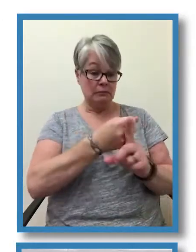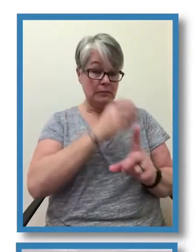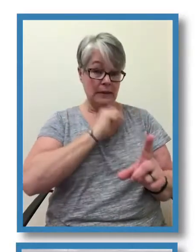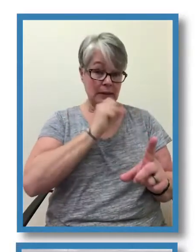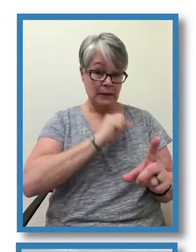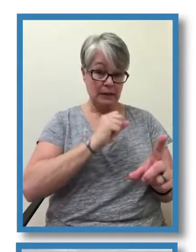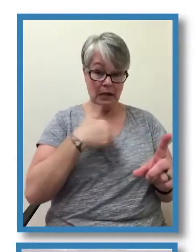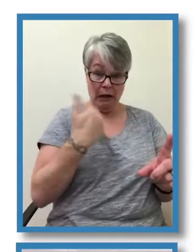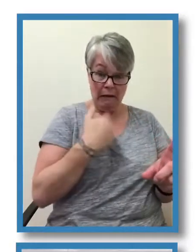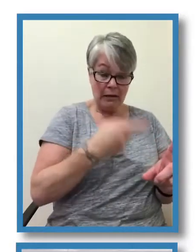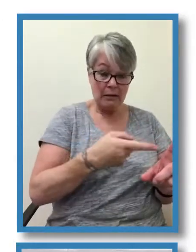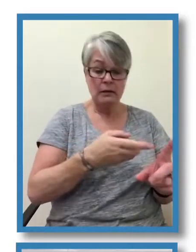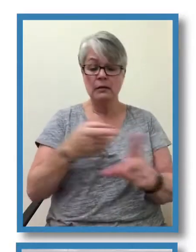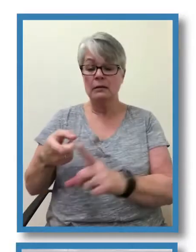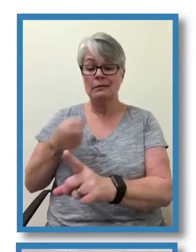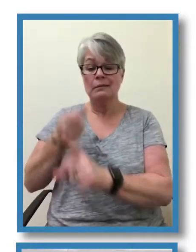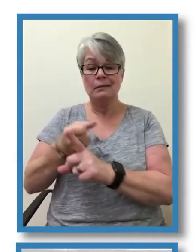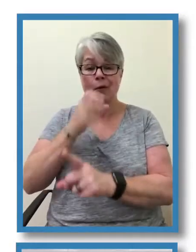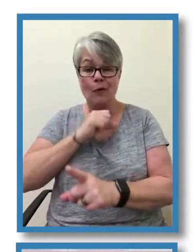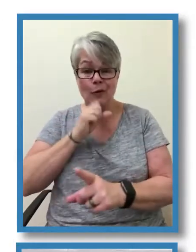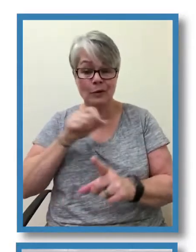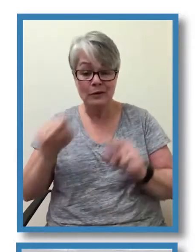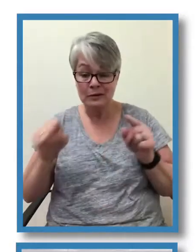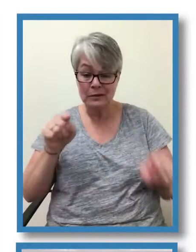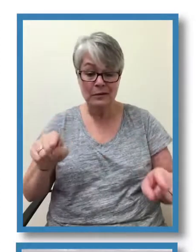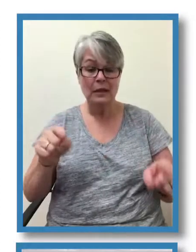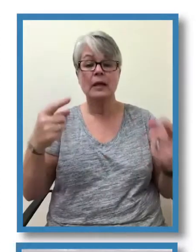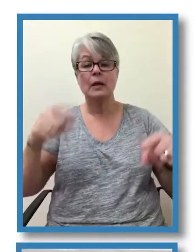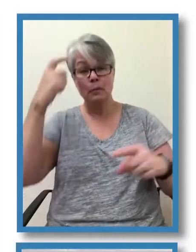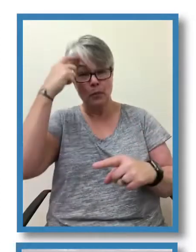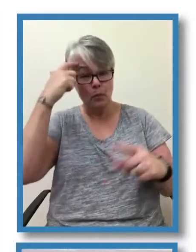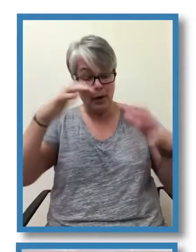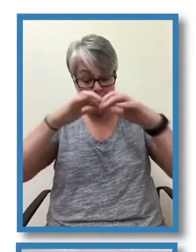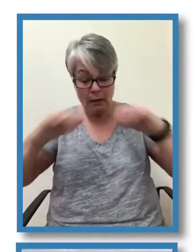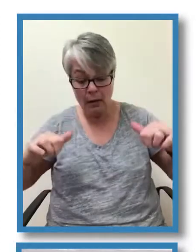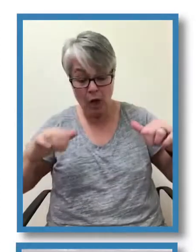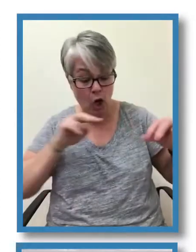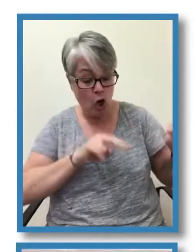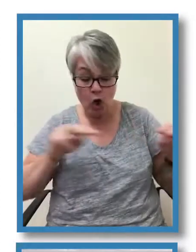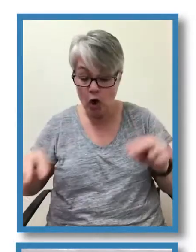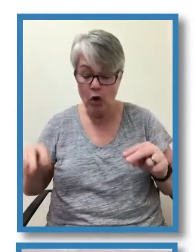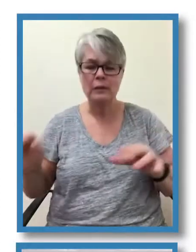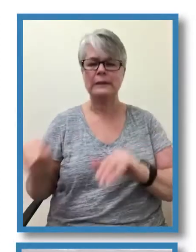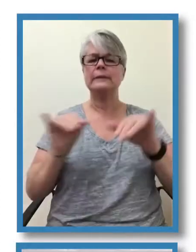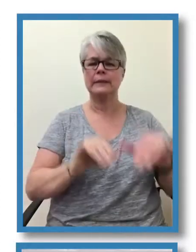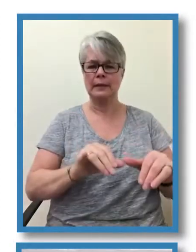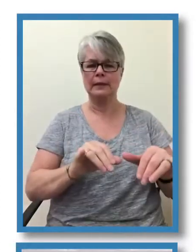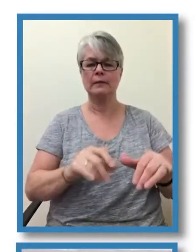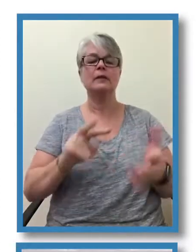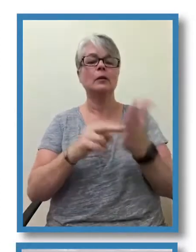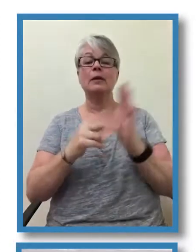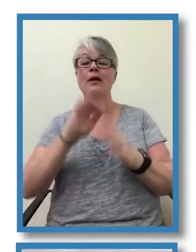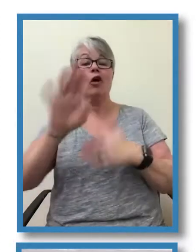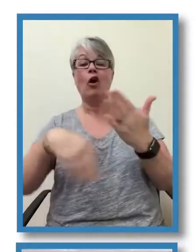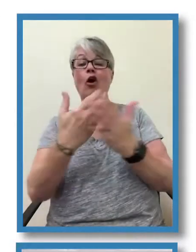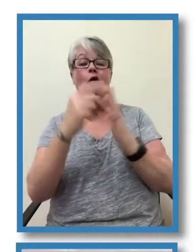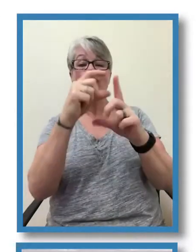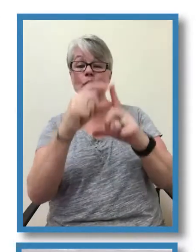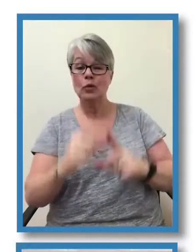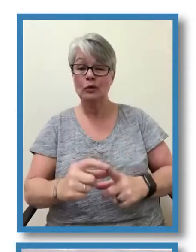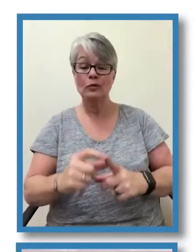mean the same thing. The more recent term that we have evolved towards is dementia, probable Alzheimer's